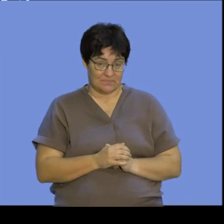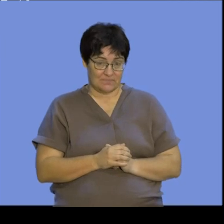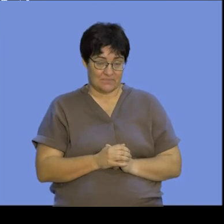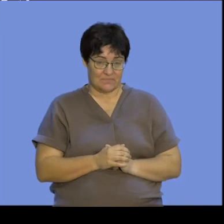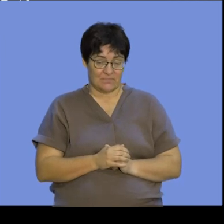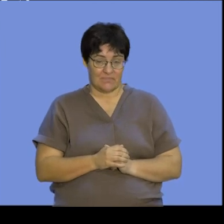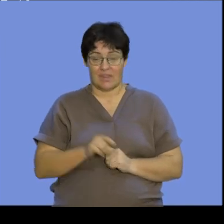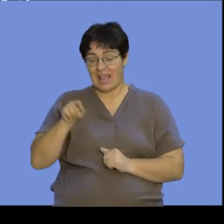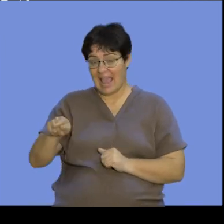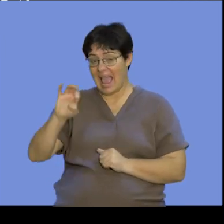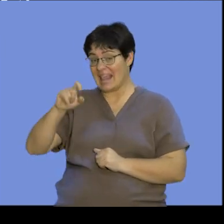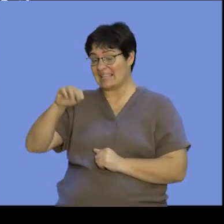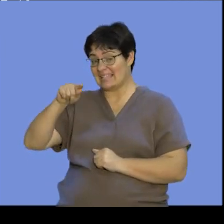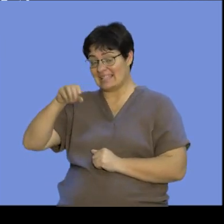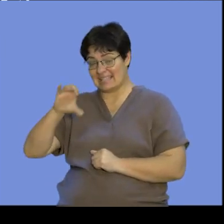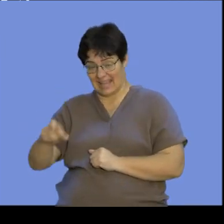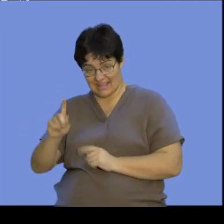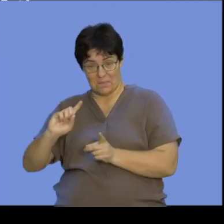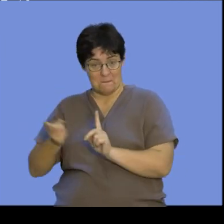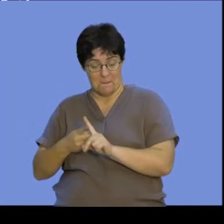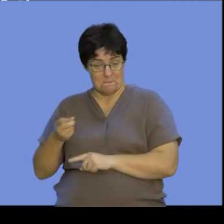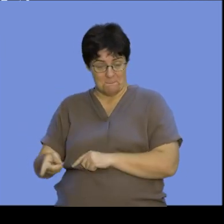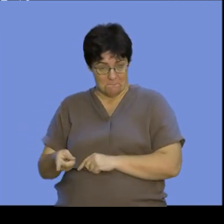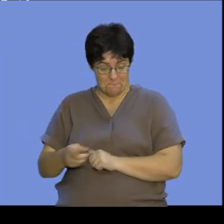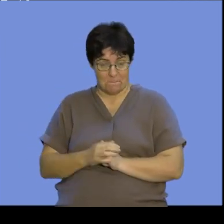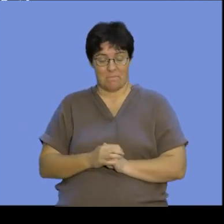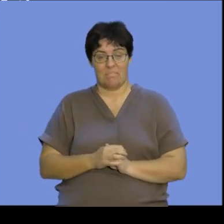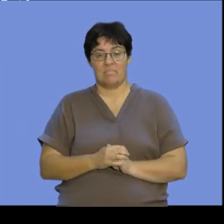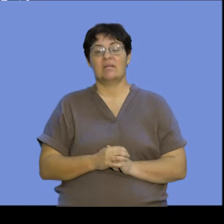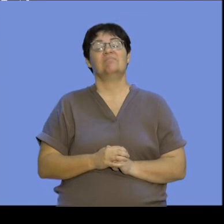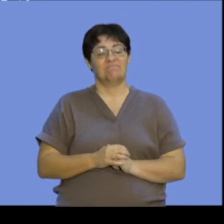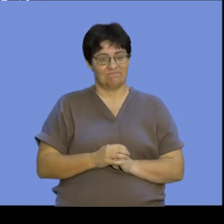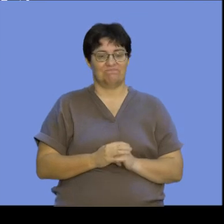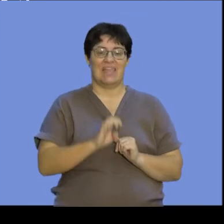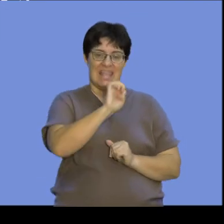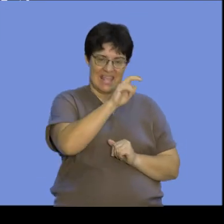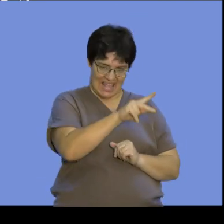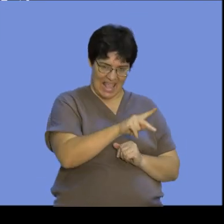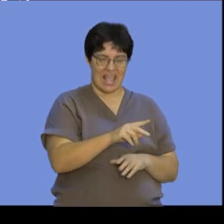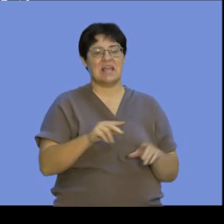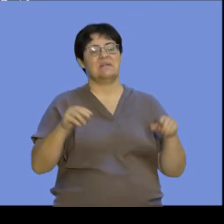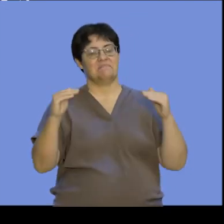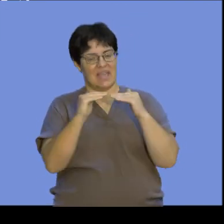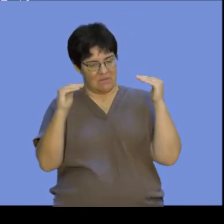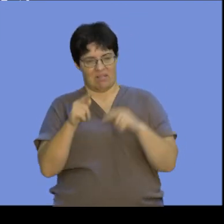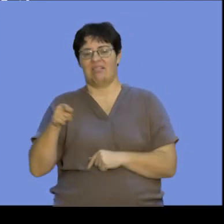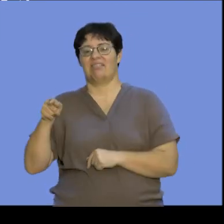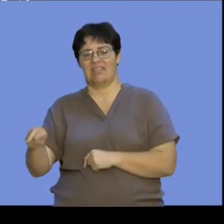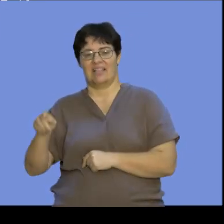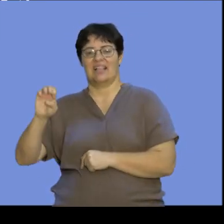an elastic collision, kinetic energy is conserved. Total before equals total